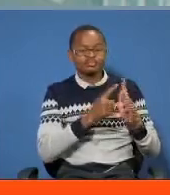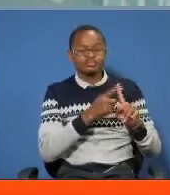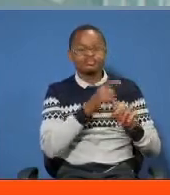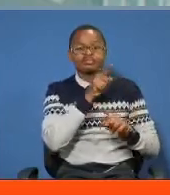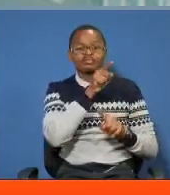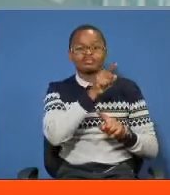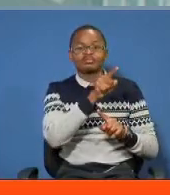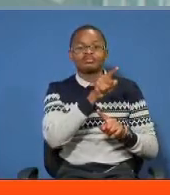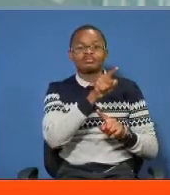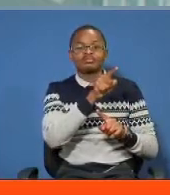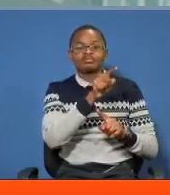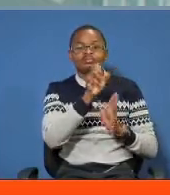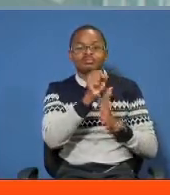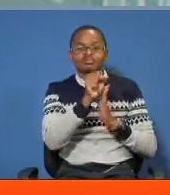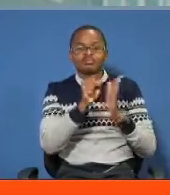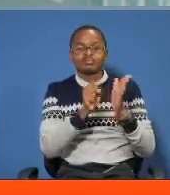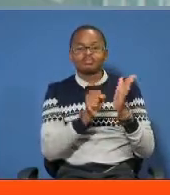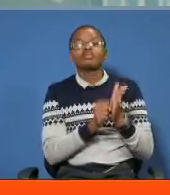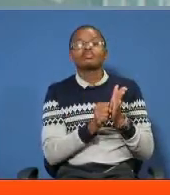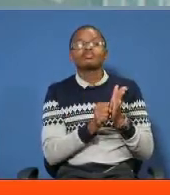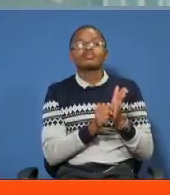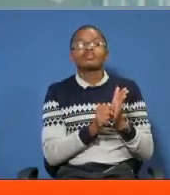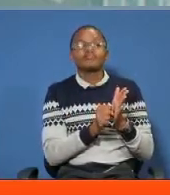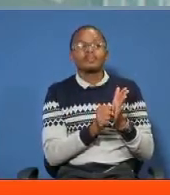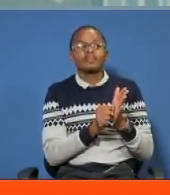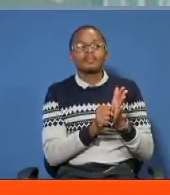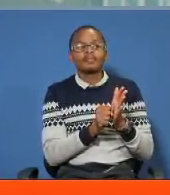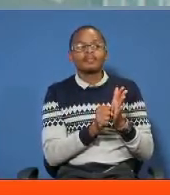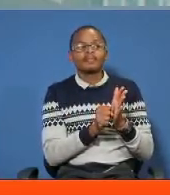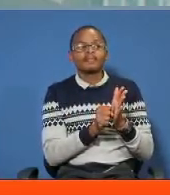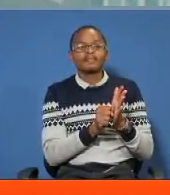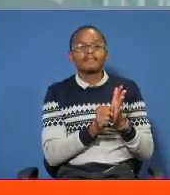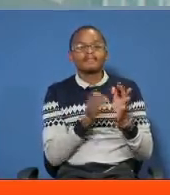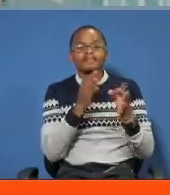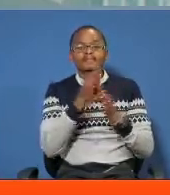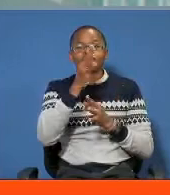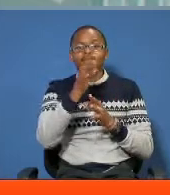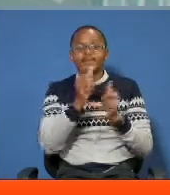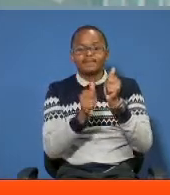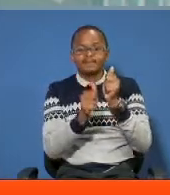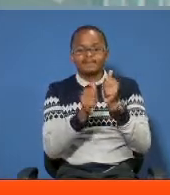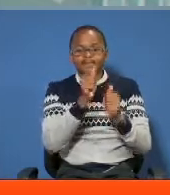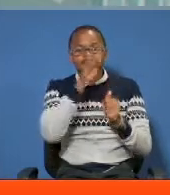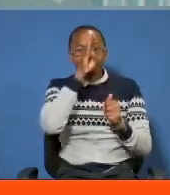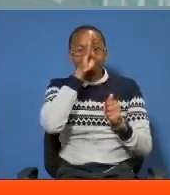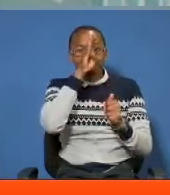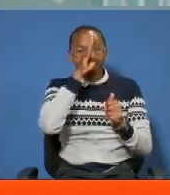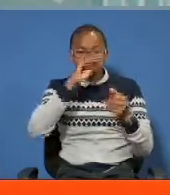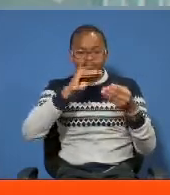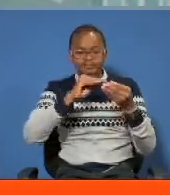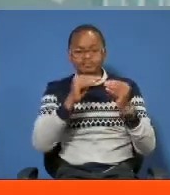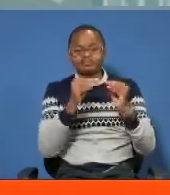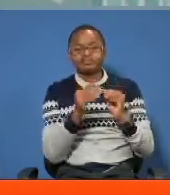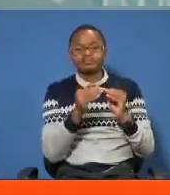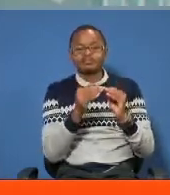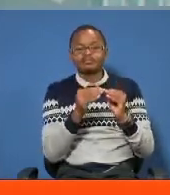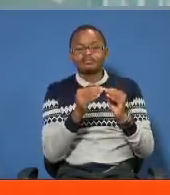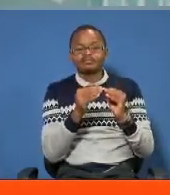let's start from there. So in other words, there's a little bit of subjectivity as to the extent to which this will be